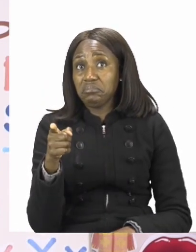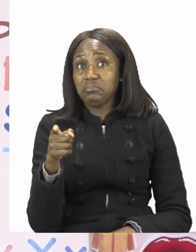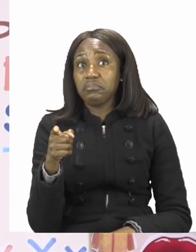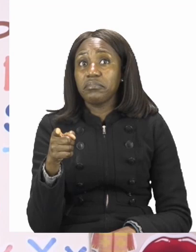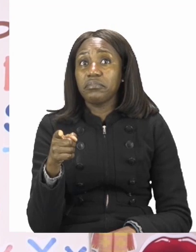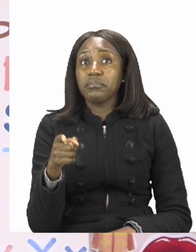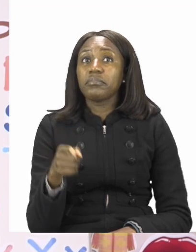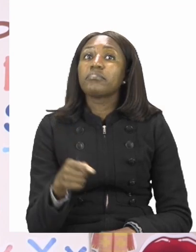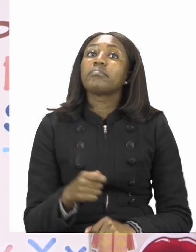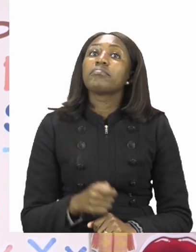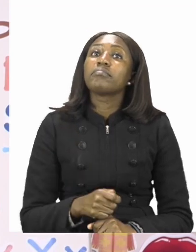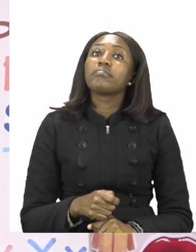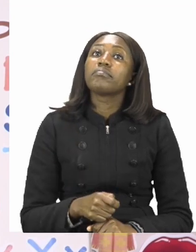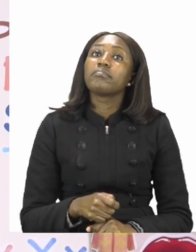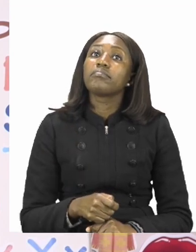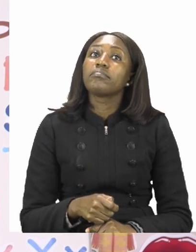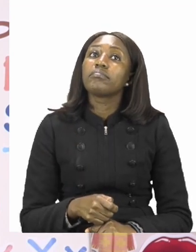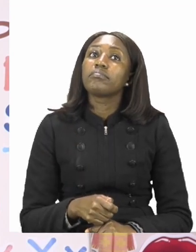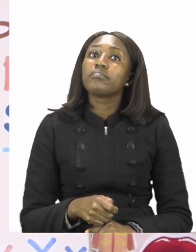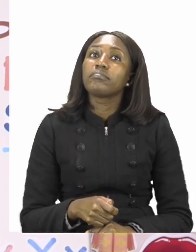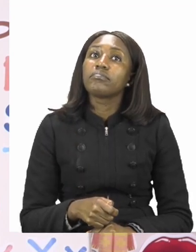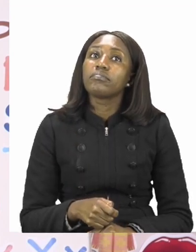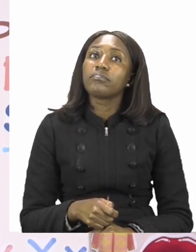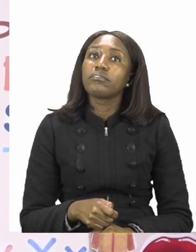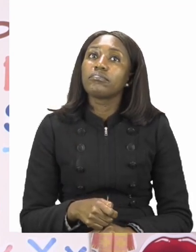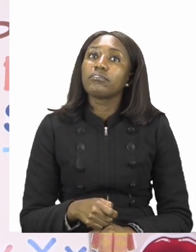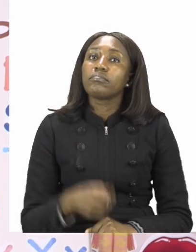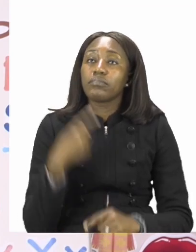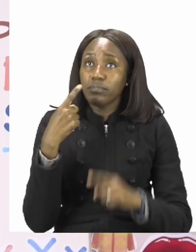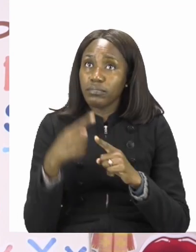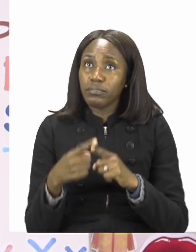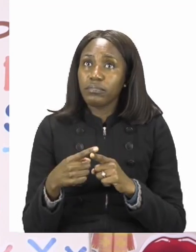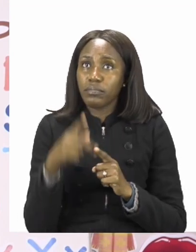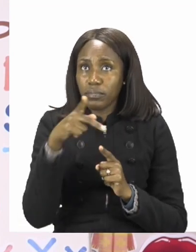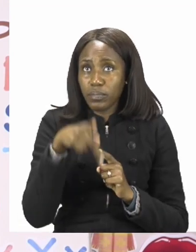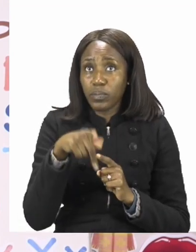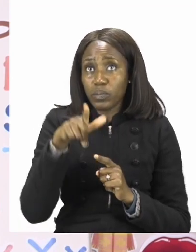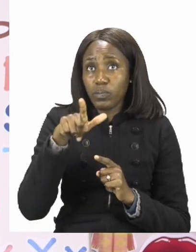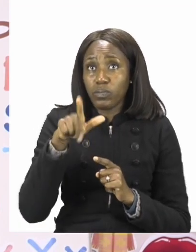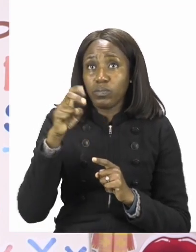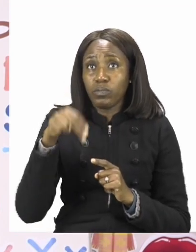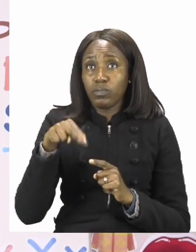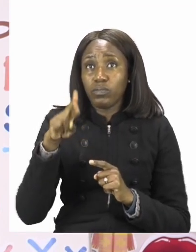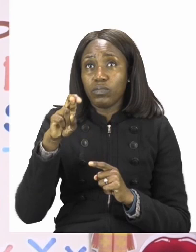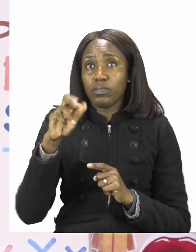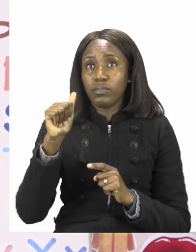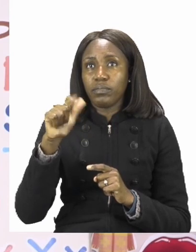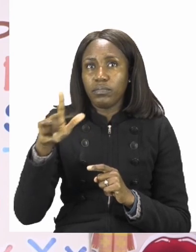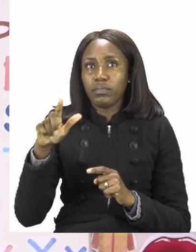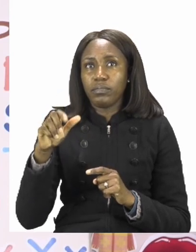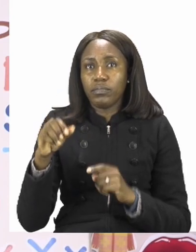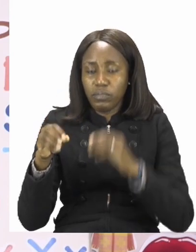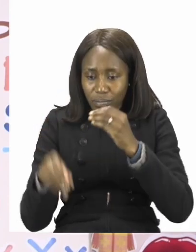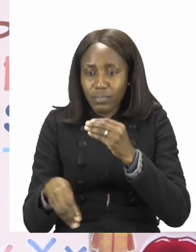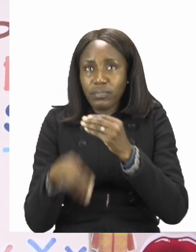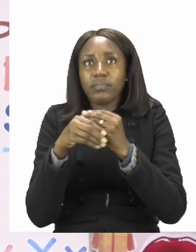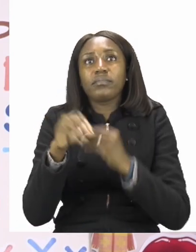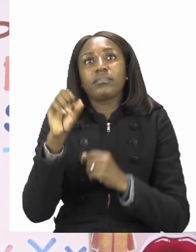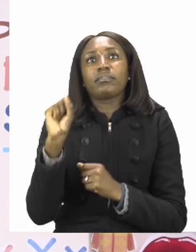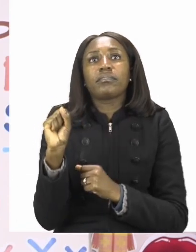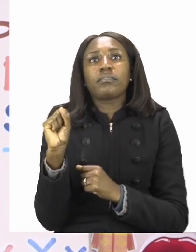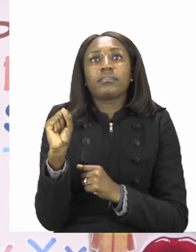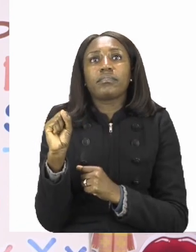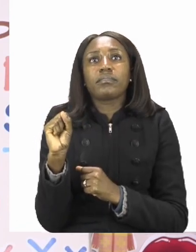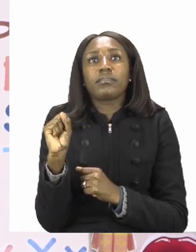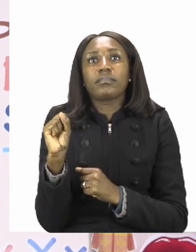it, we are going to say they are plural verbs. In this case, we need to add a S to